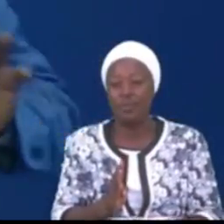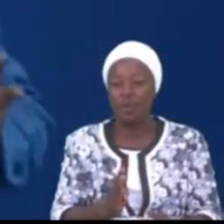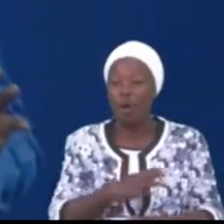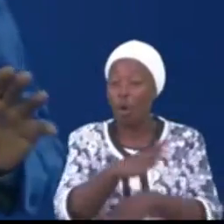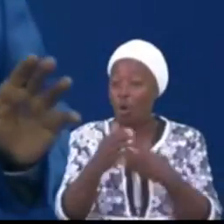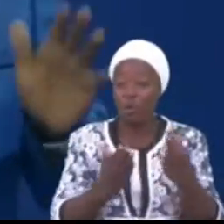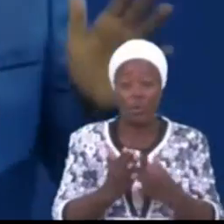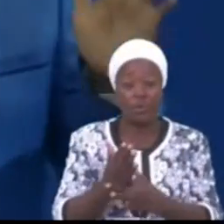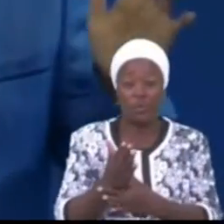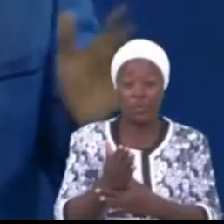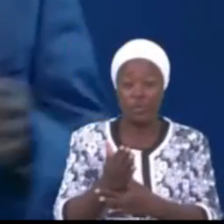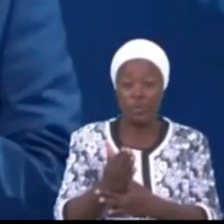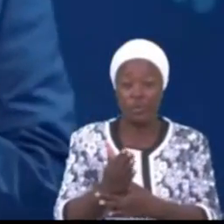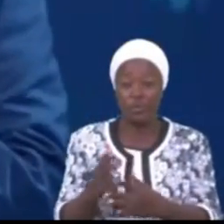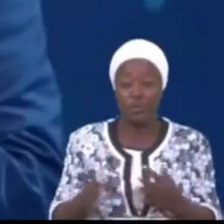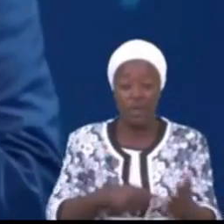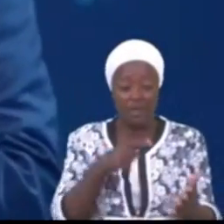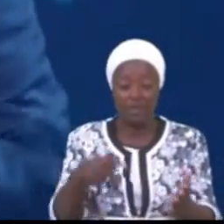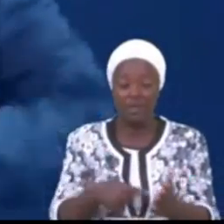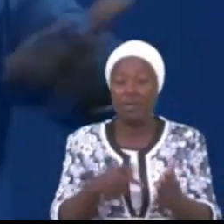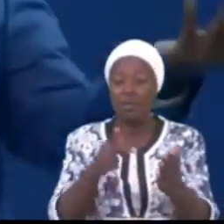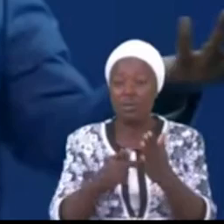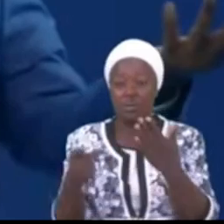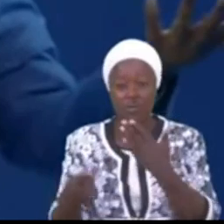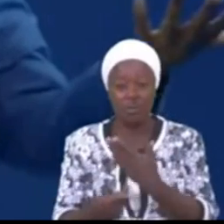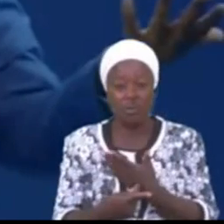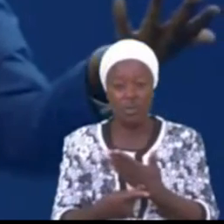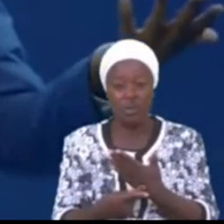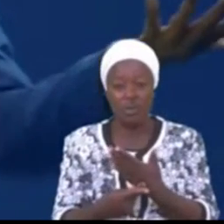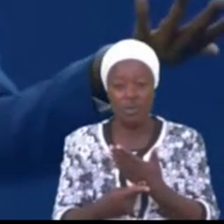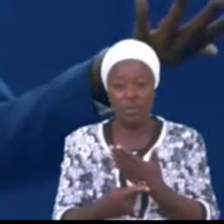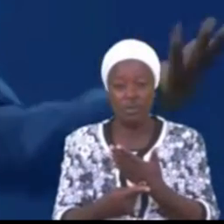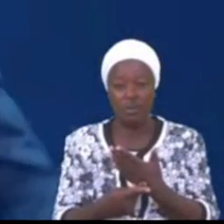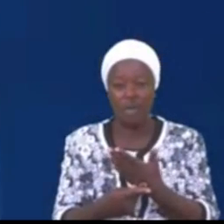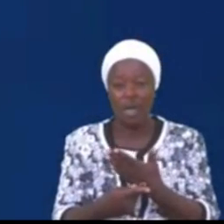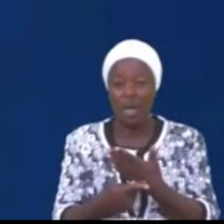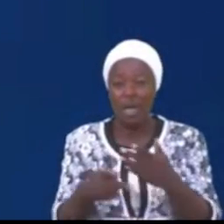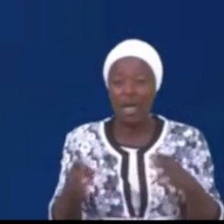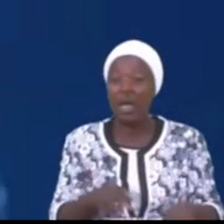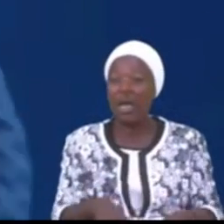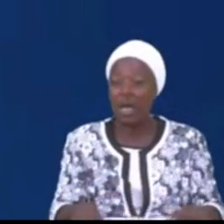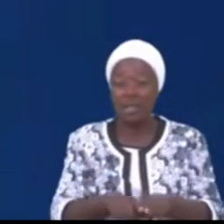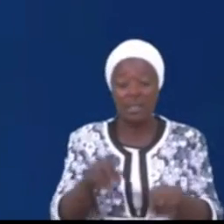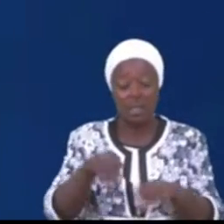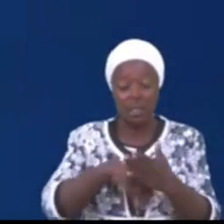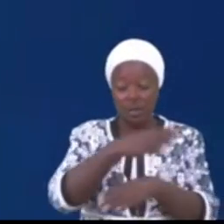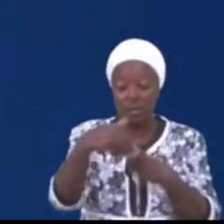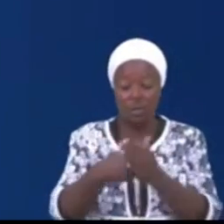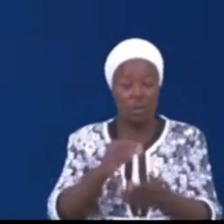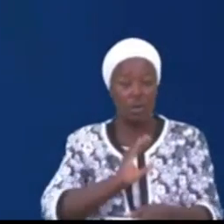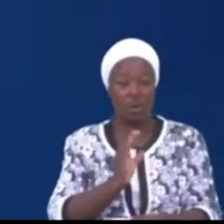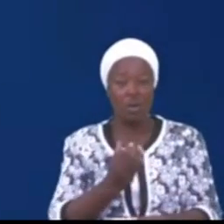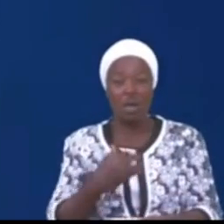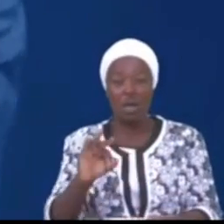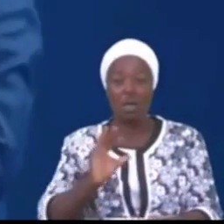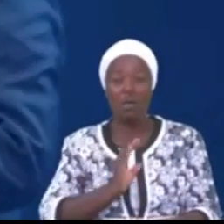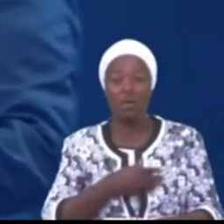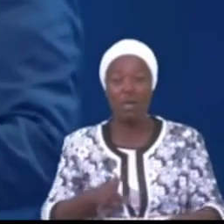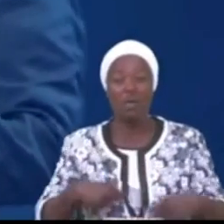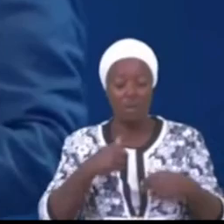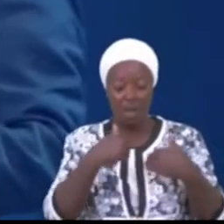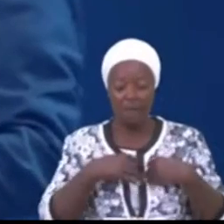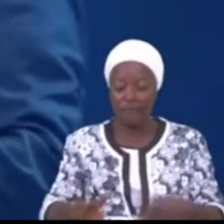Throughout this crusade, as in all of our lives, we have found him to